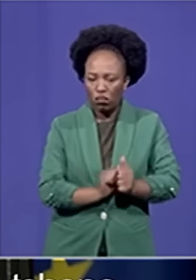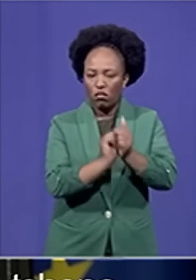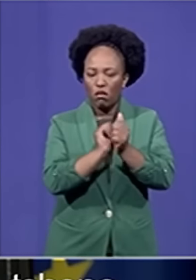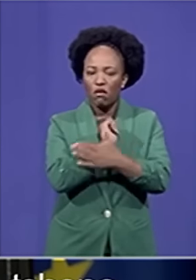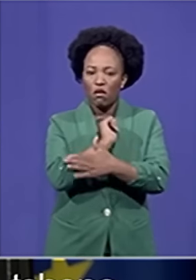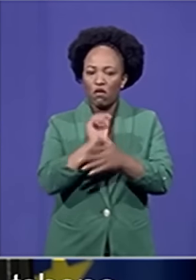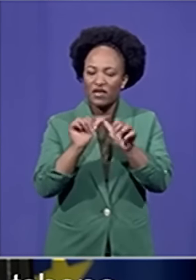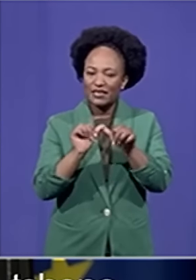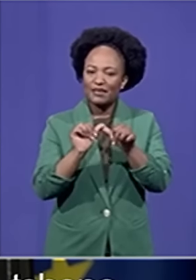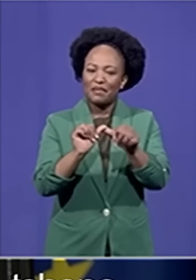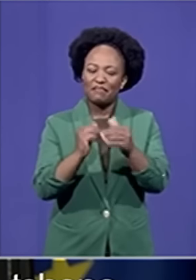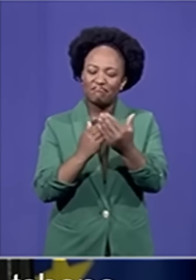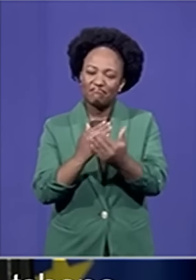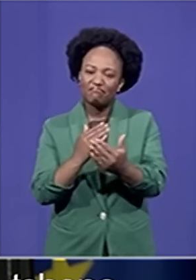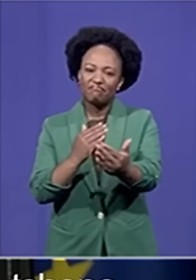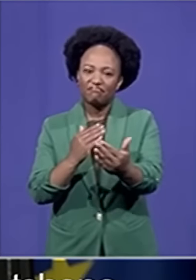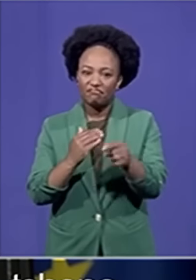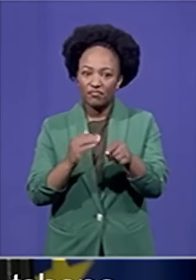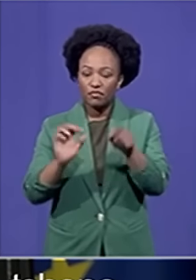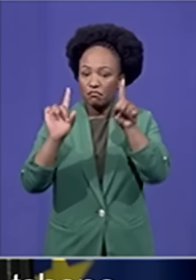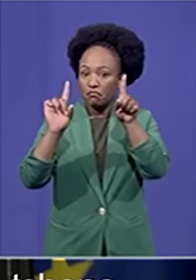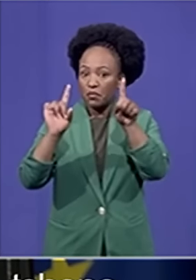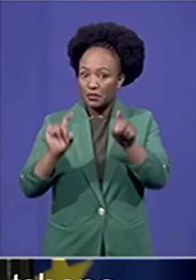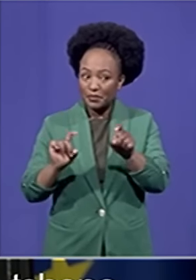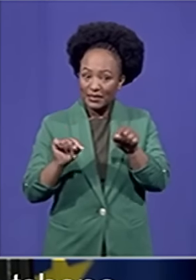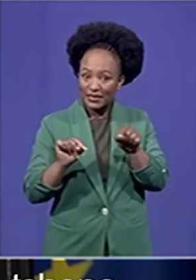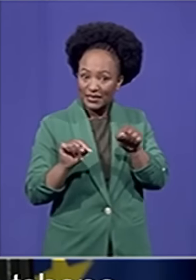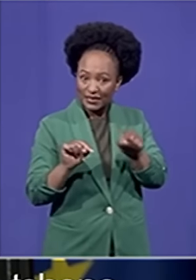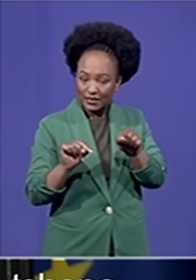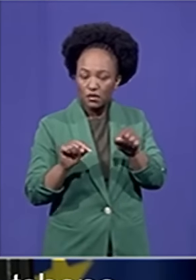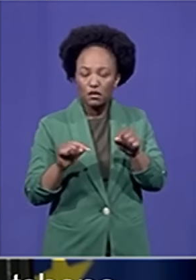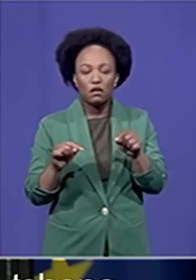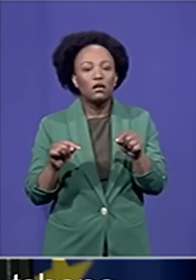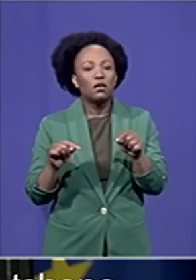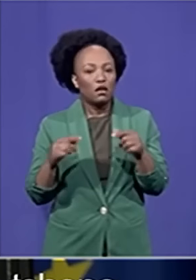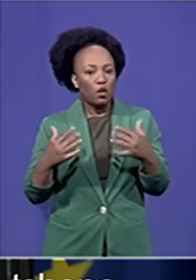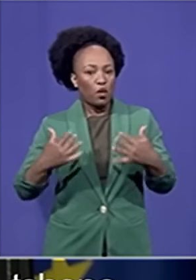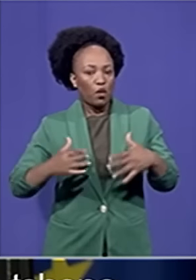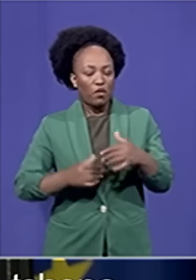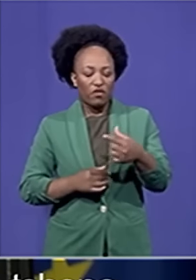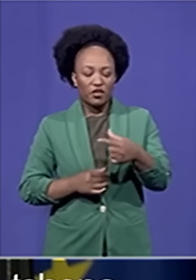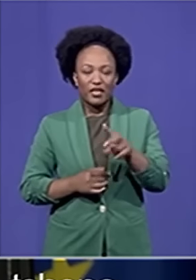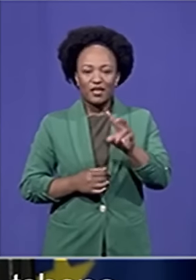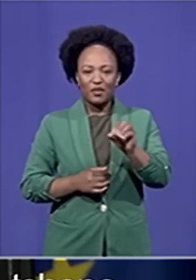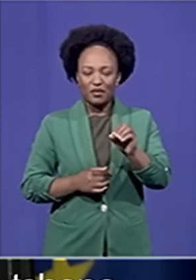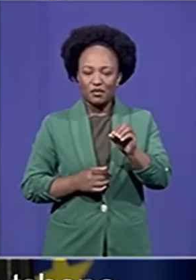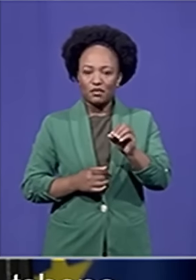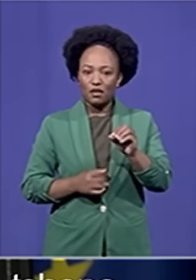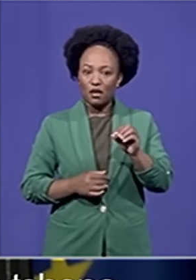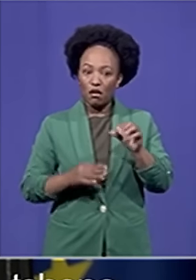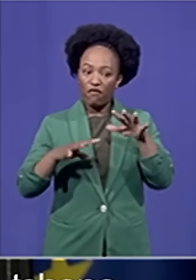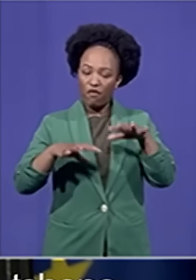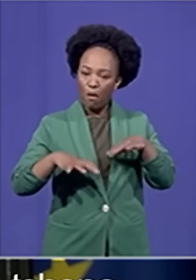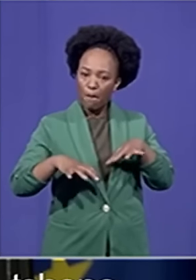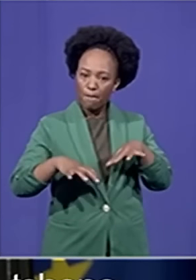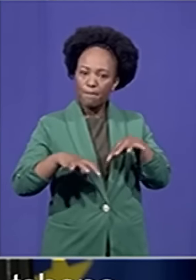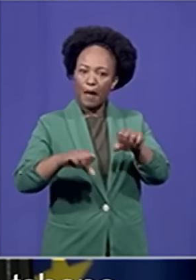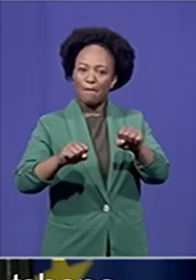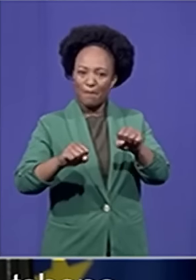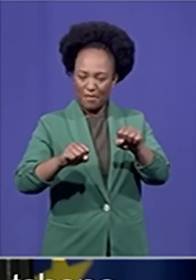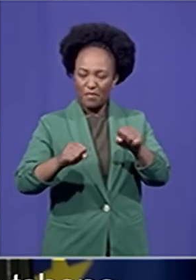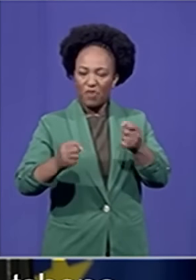These principles are also the cornerstone of your G20 presidency. We have